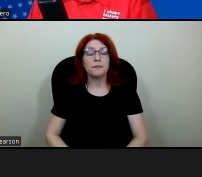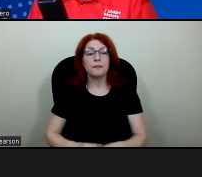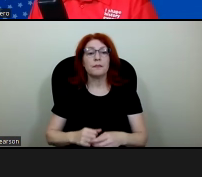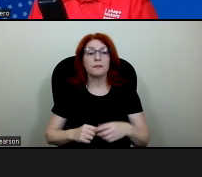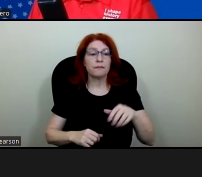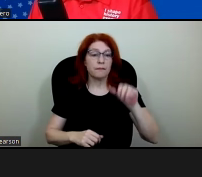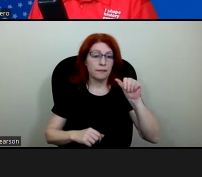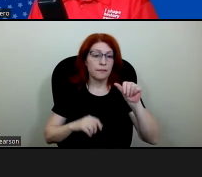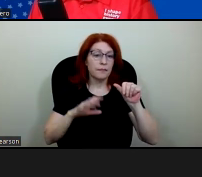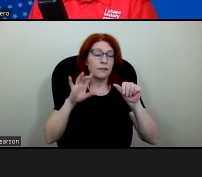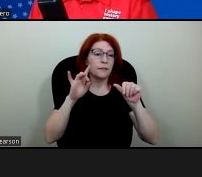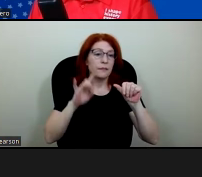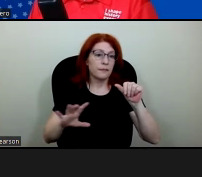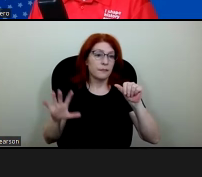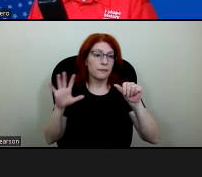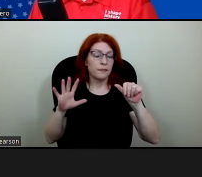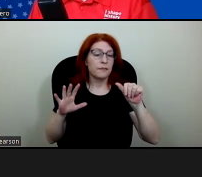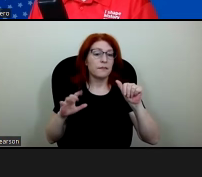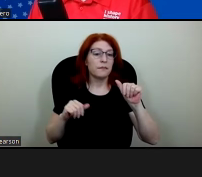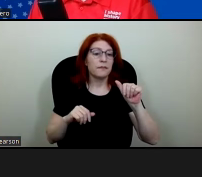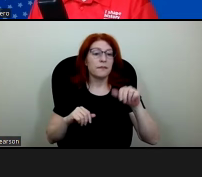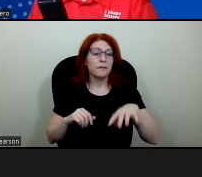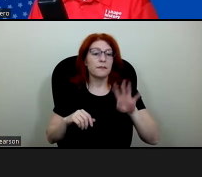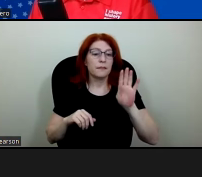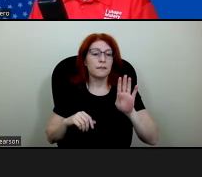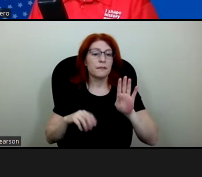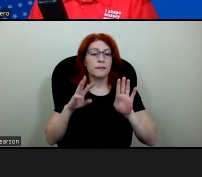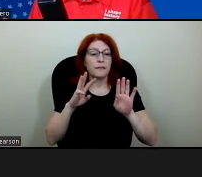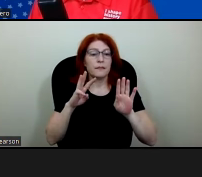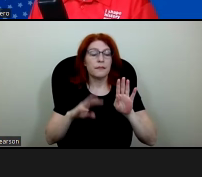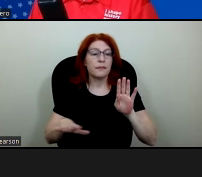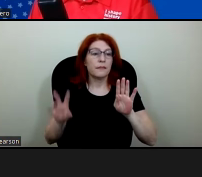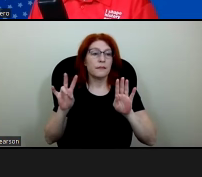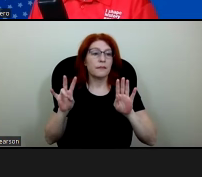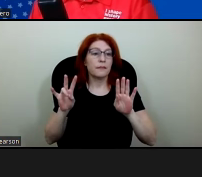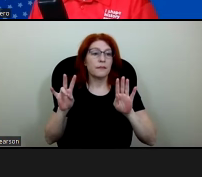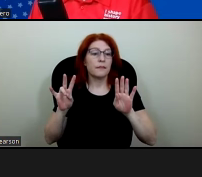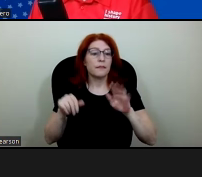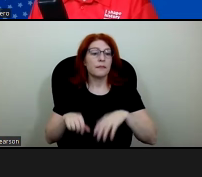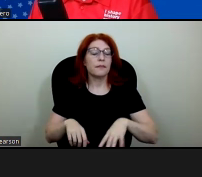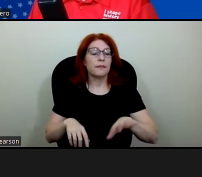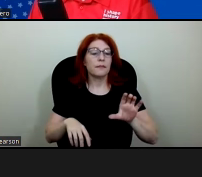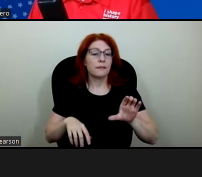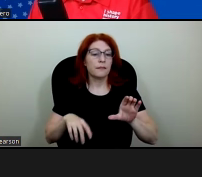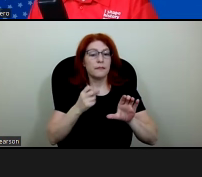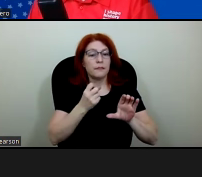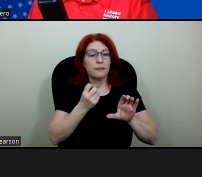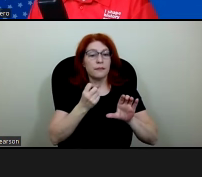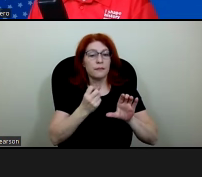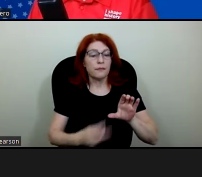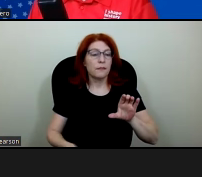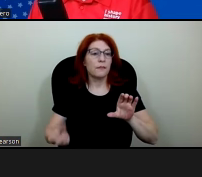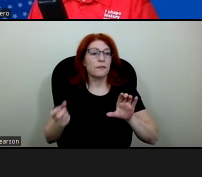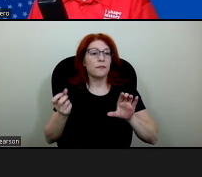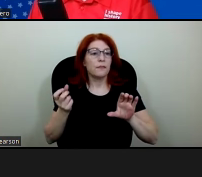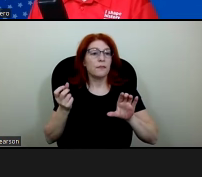A, 8 a.m. to 5 p.m. We have B, 6 a.m. to 7 p.m.